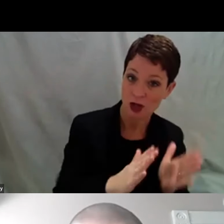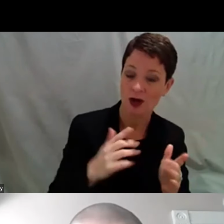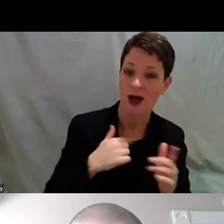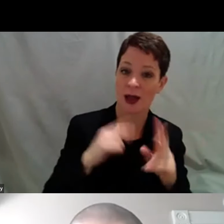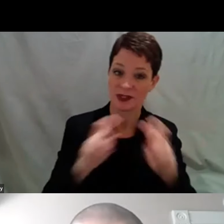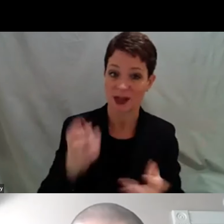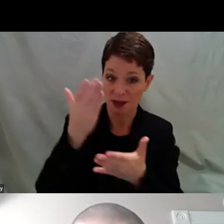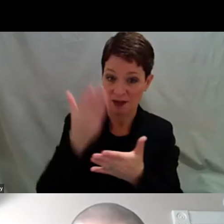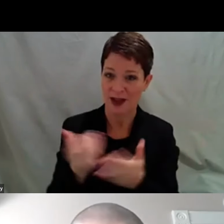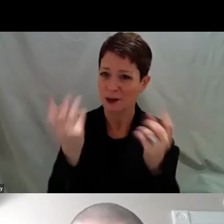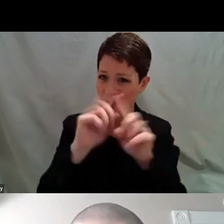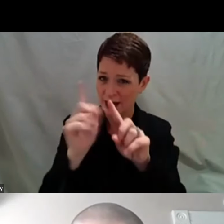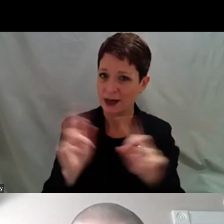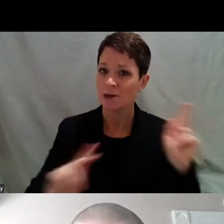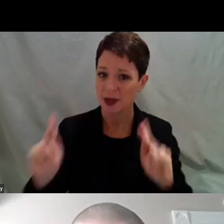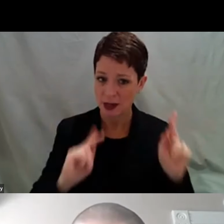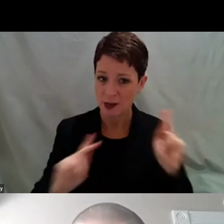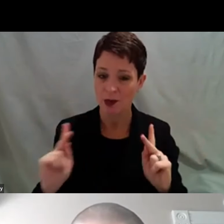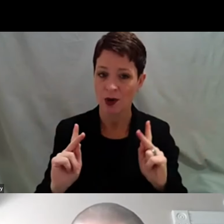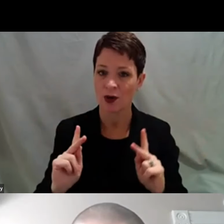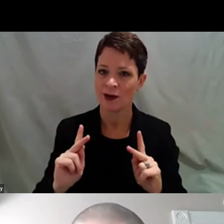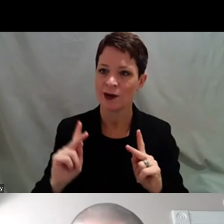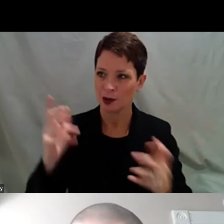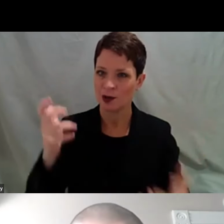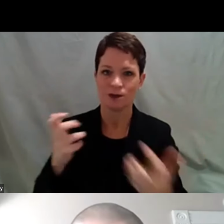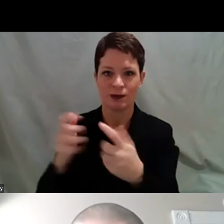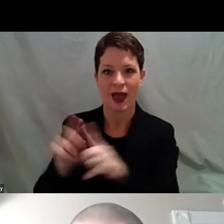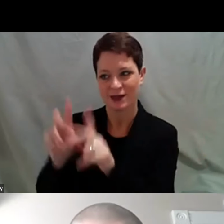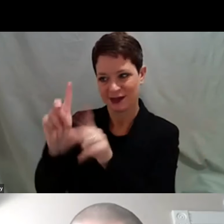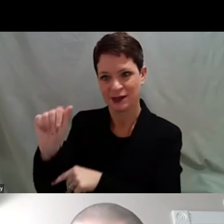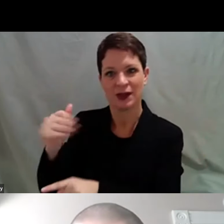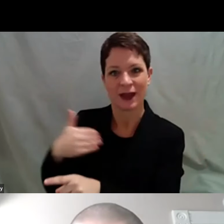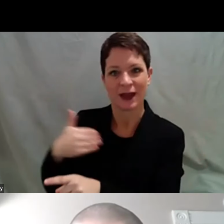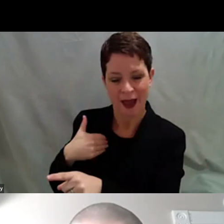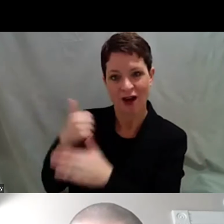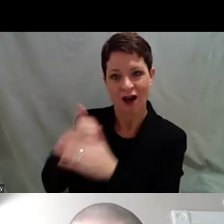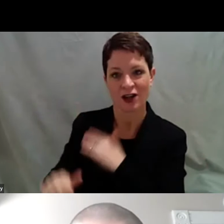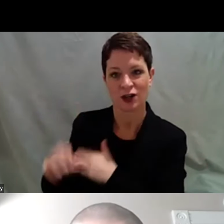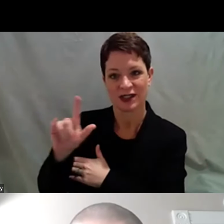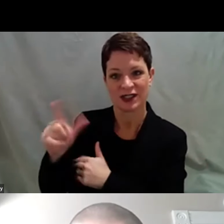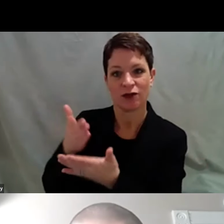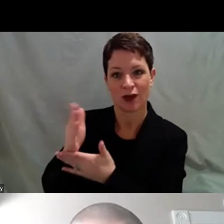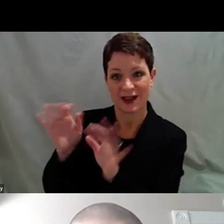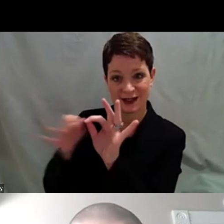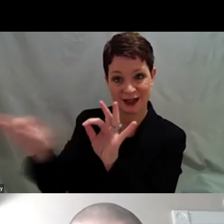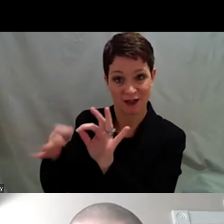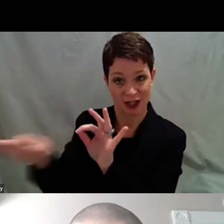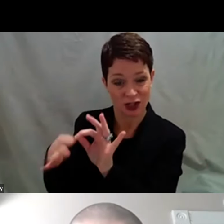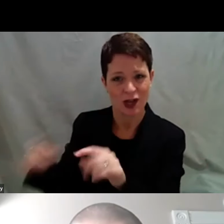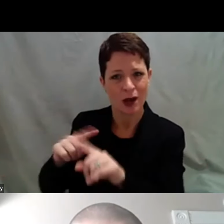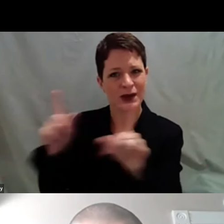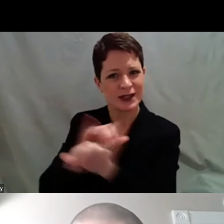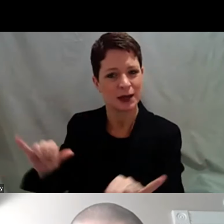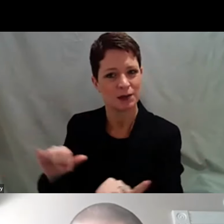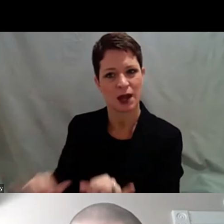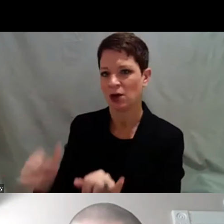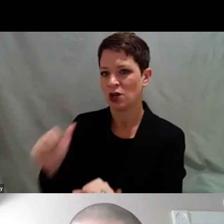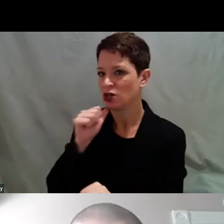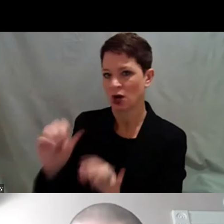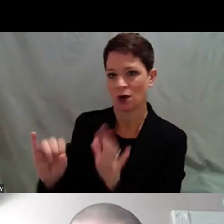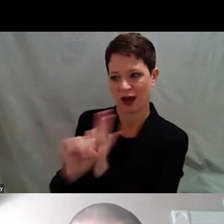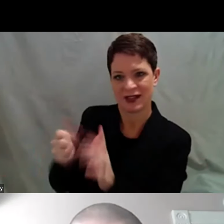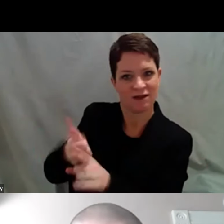that there are many people who qualify as people with disabilities under the civil rights definition, and yet who do not self-identify